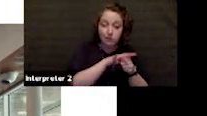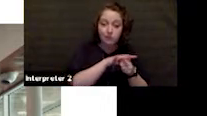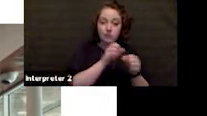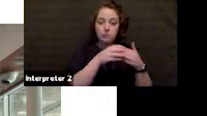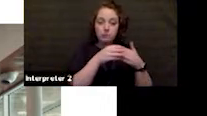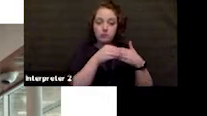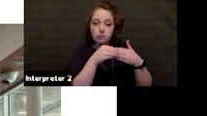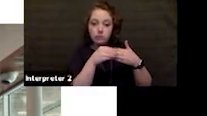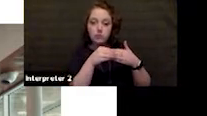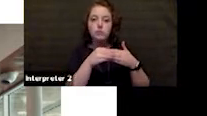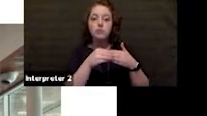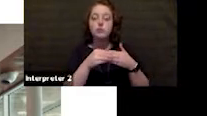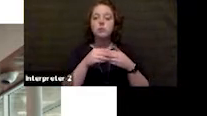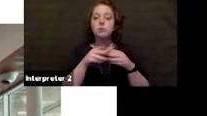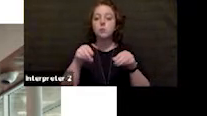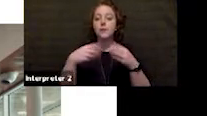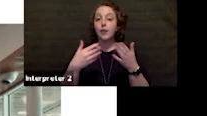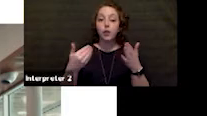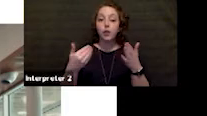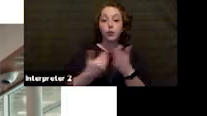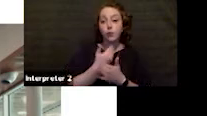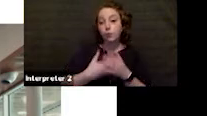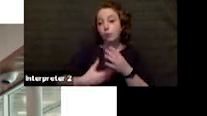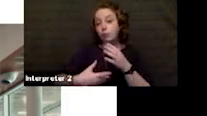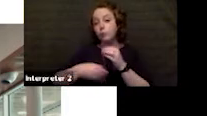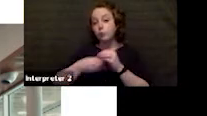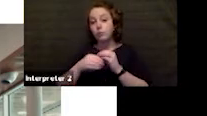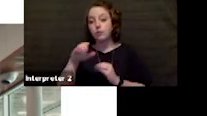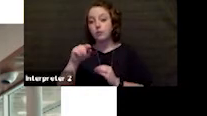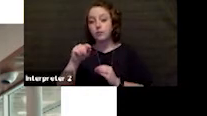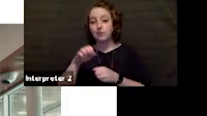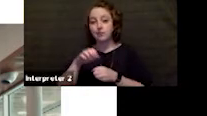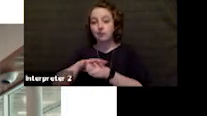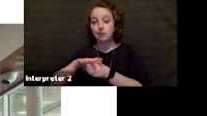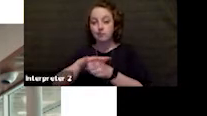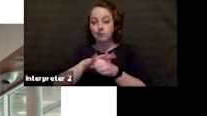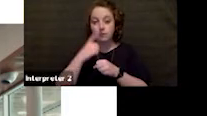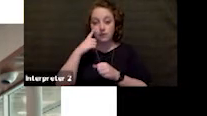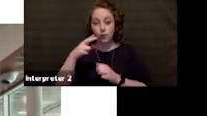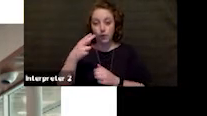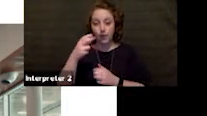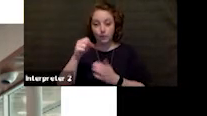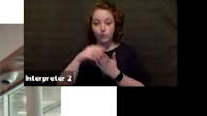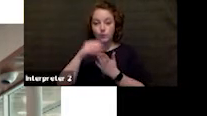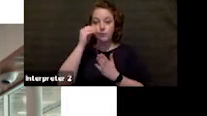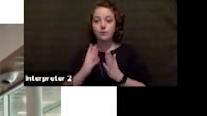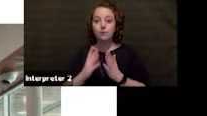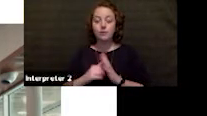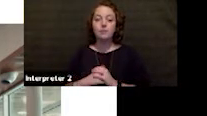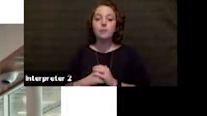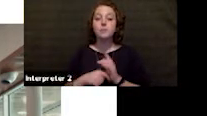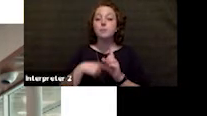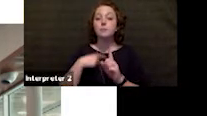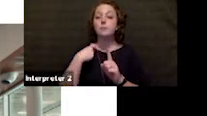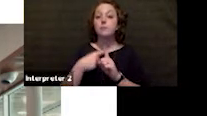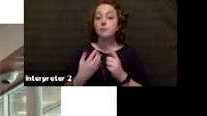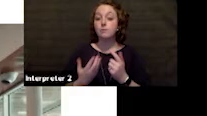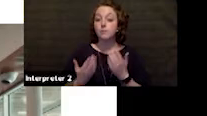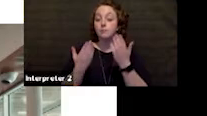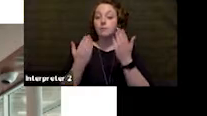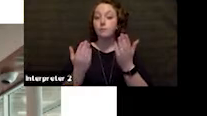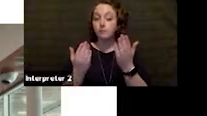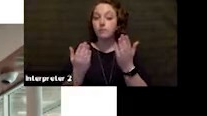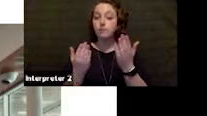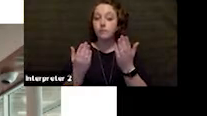and new CTE spaces in the district for high school students. It also offered the opportunity for varied size